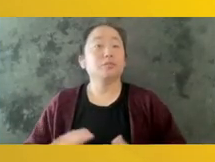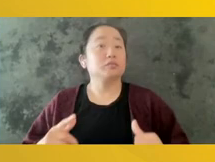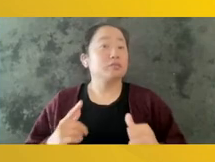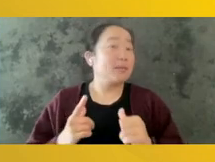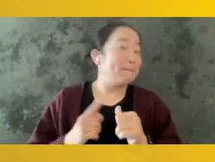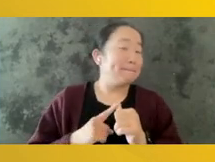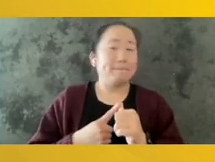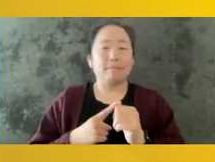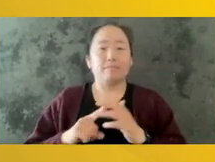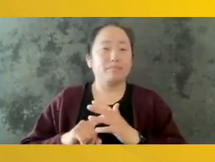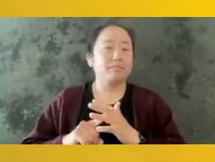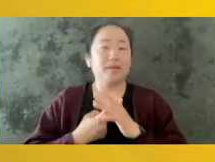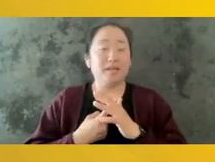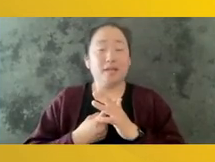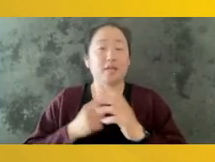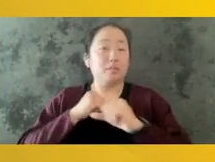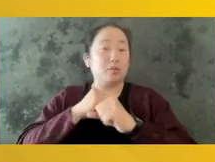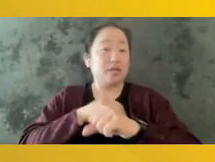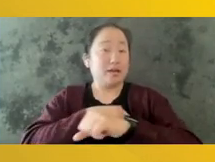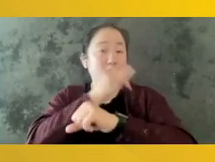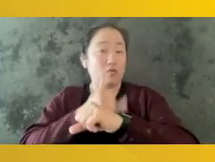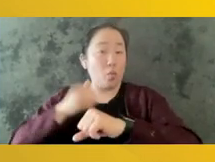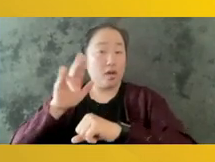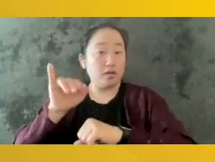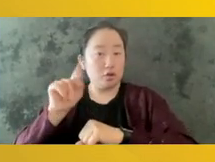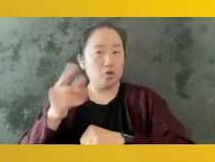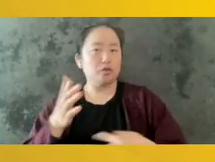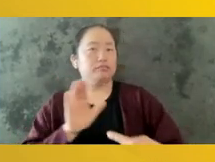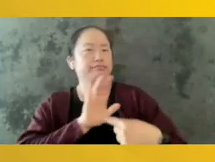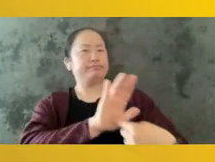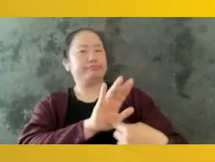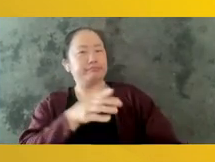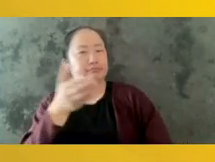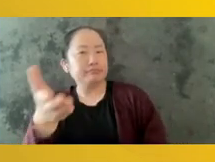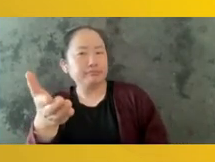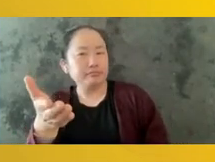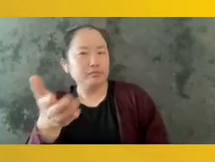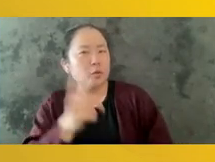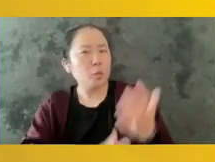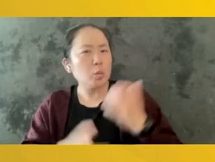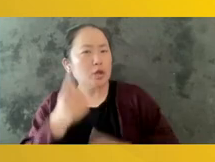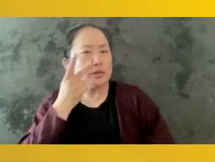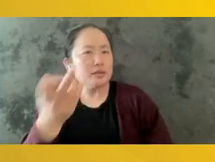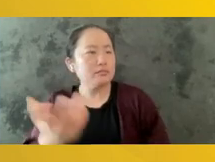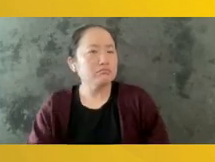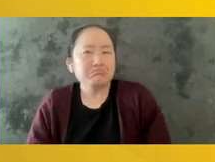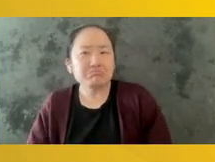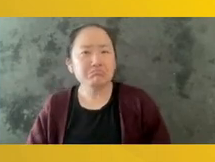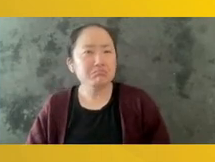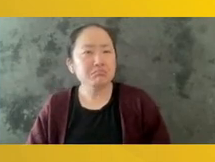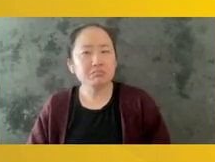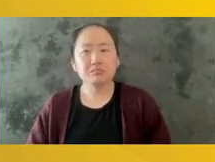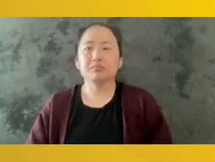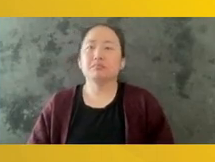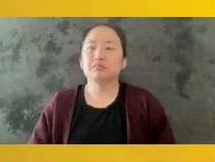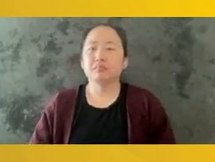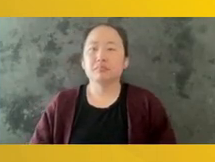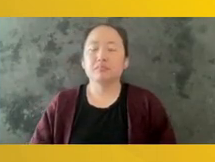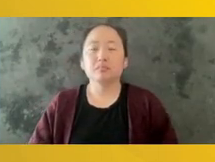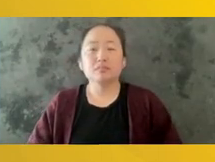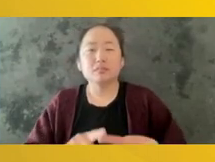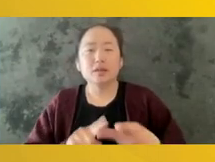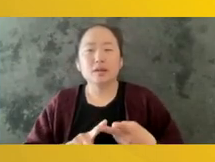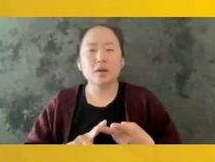of the Protecting Whales unit. Students are asked to share, what do you observe here? And also, what do you think